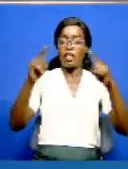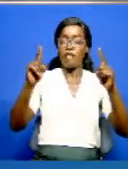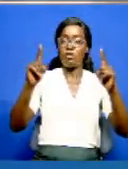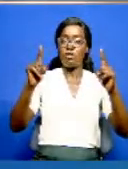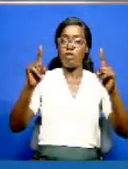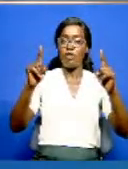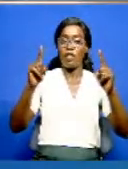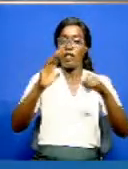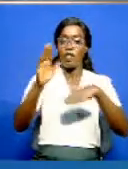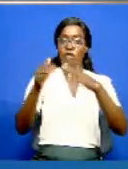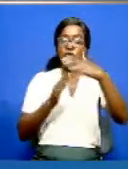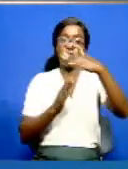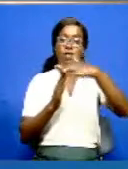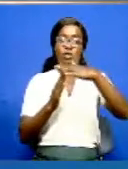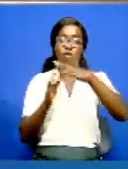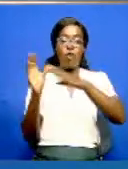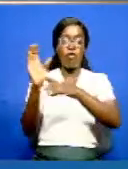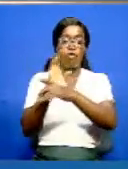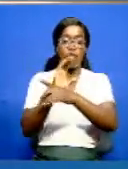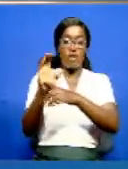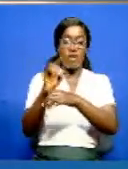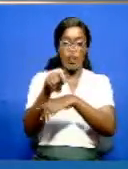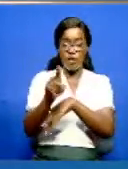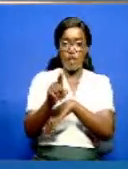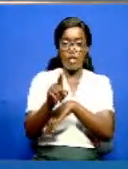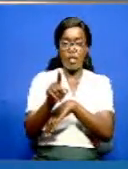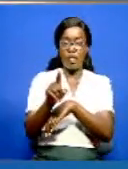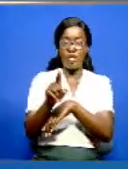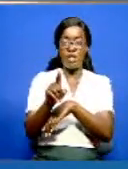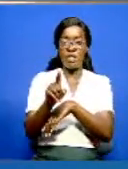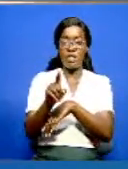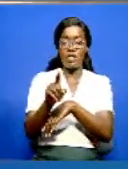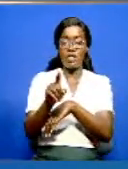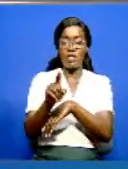reach the pinnacle of your career in